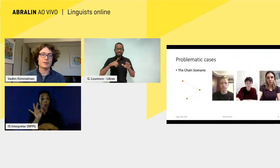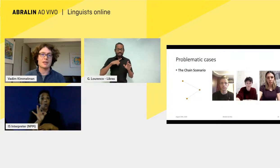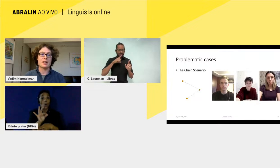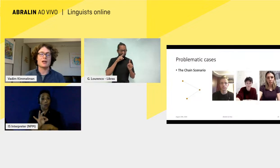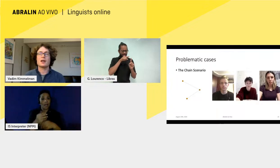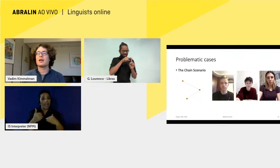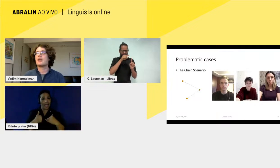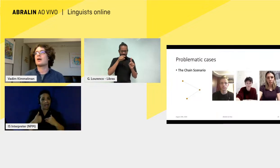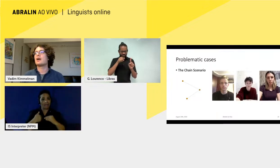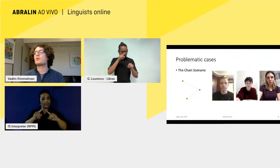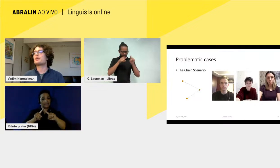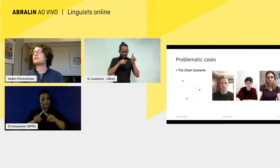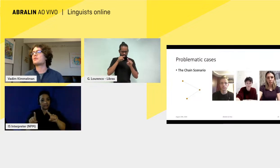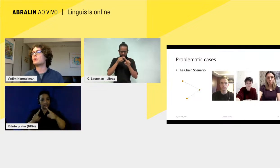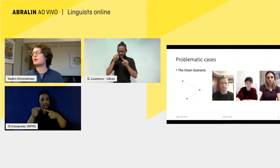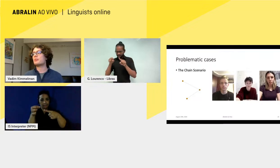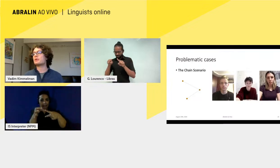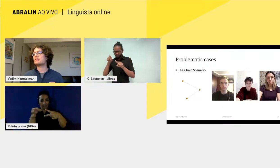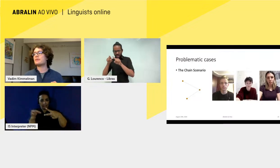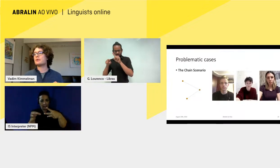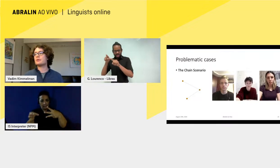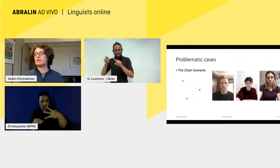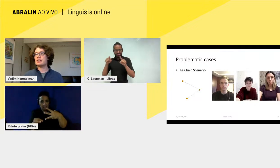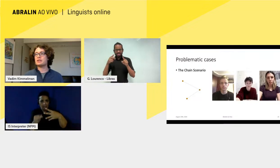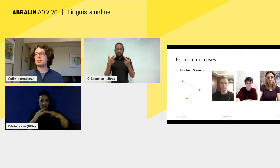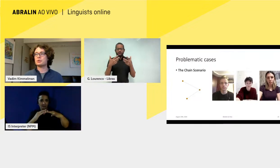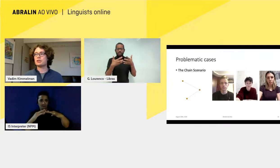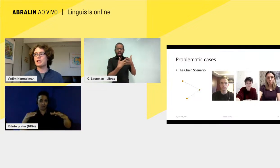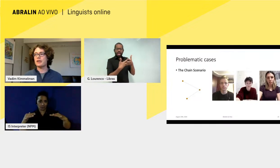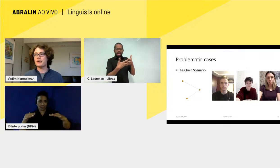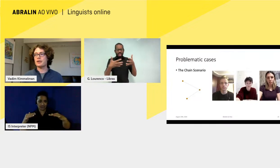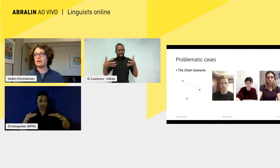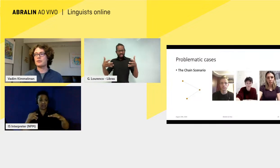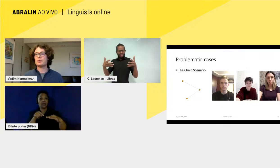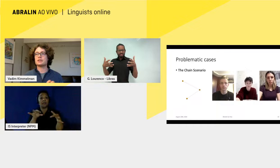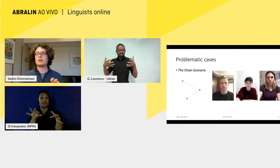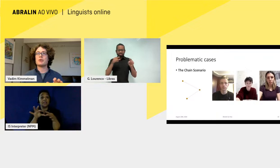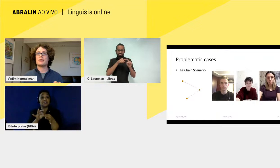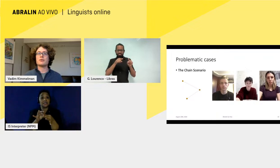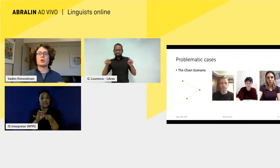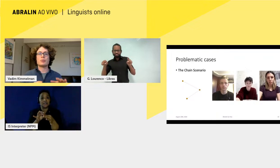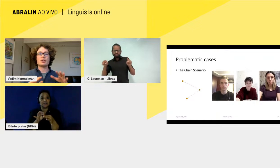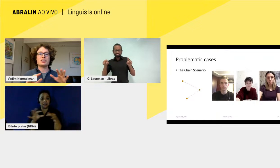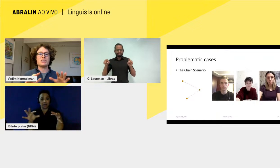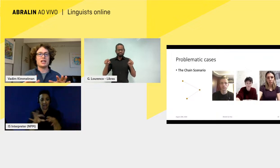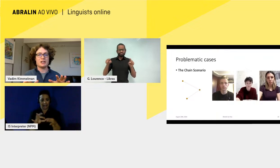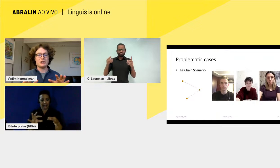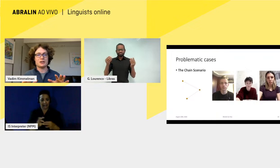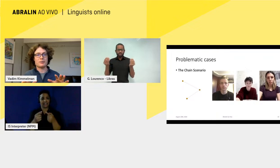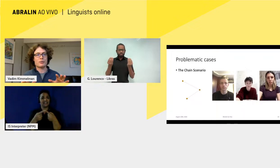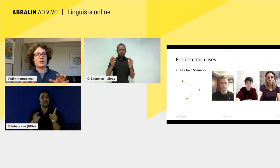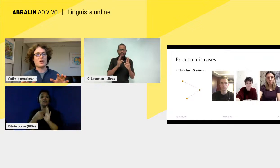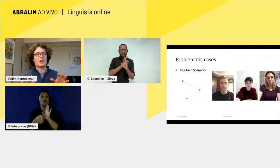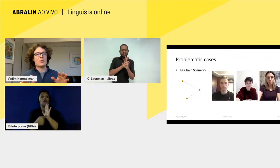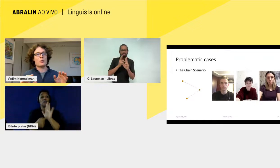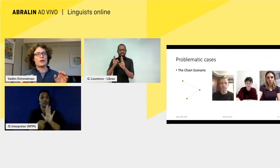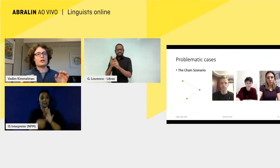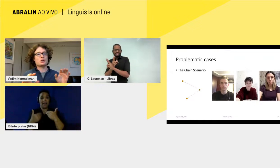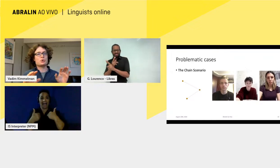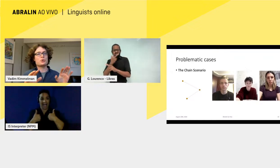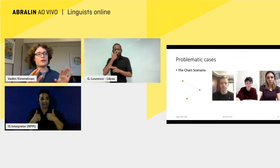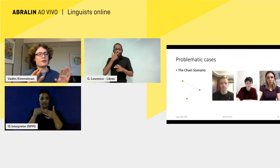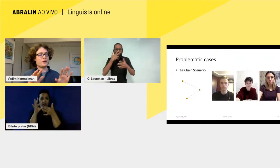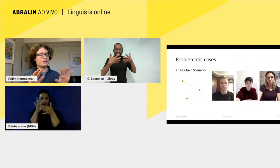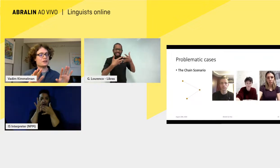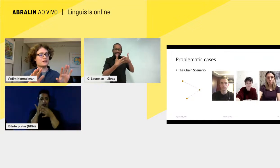variants which form different relations to each other. For example, they form a chain